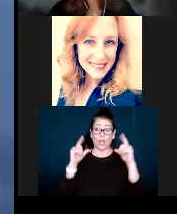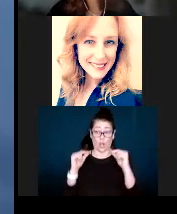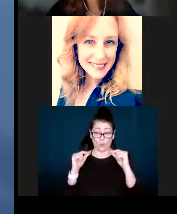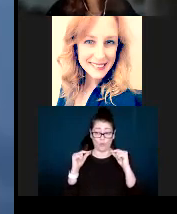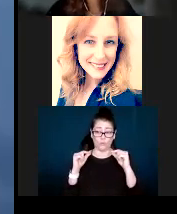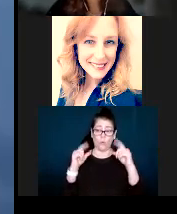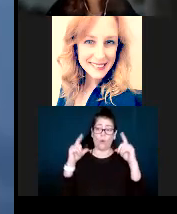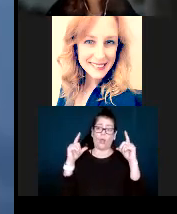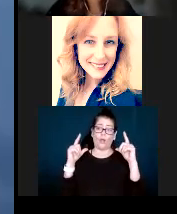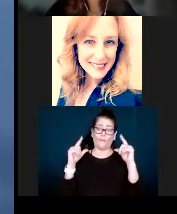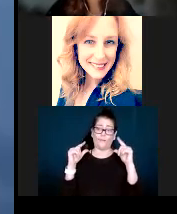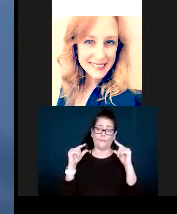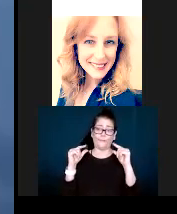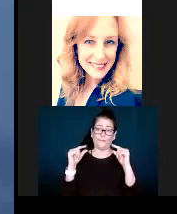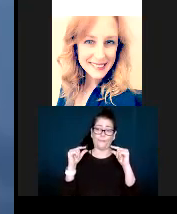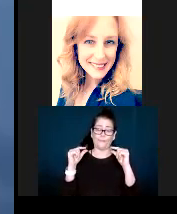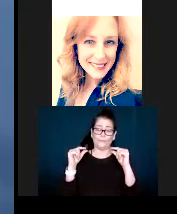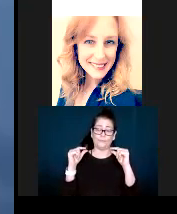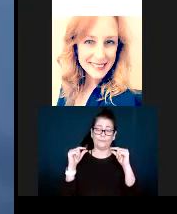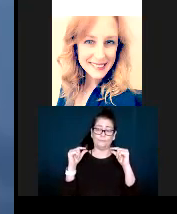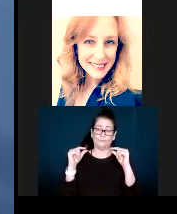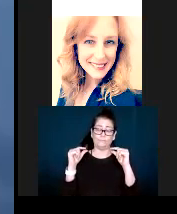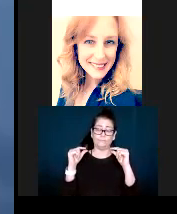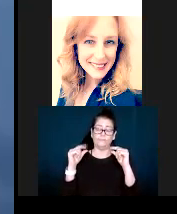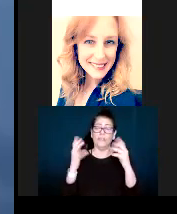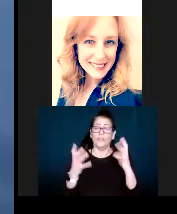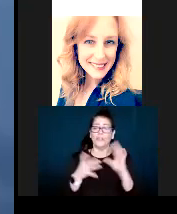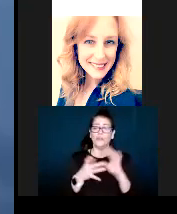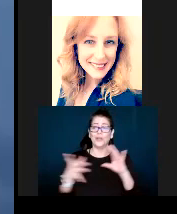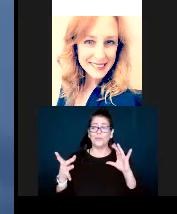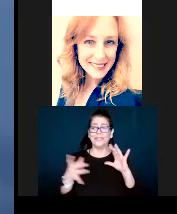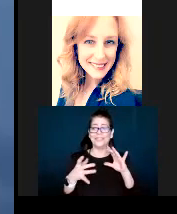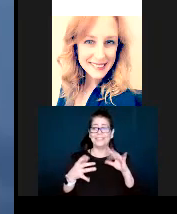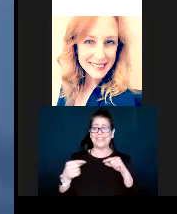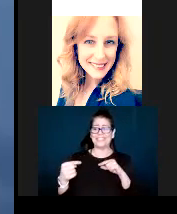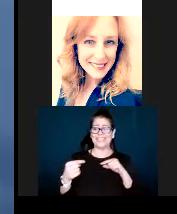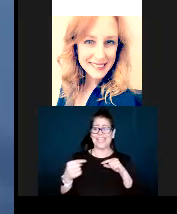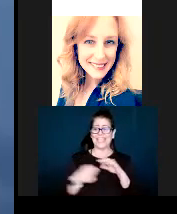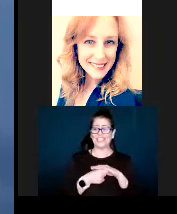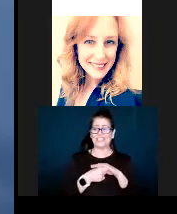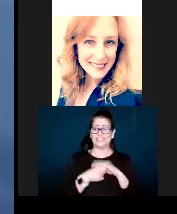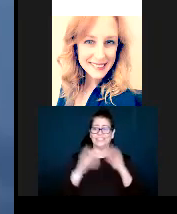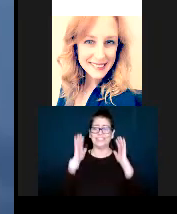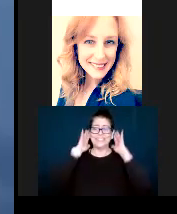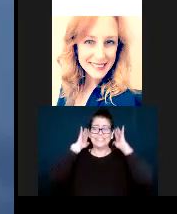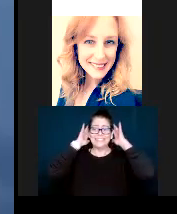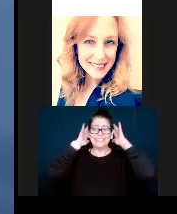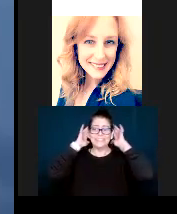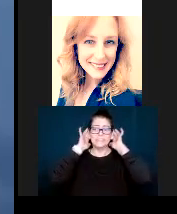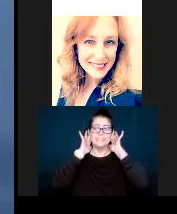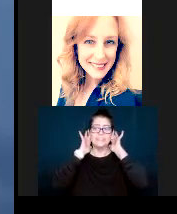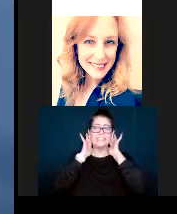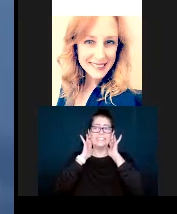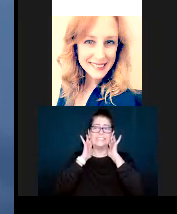start to release the tension from your head and your neck and your shoulders, and feel that tension kind of release all the way down